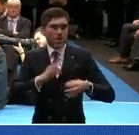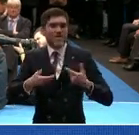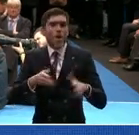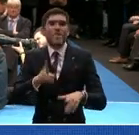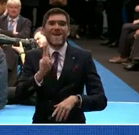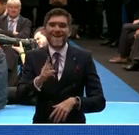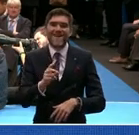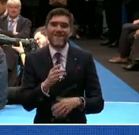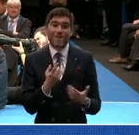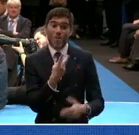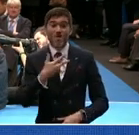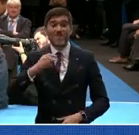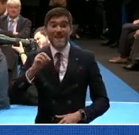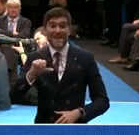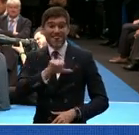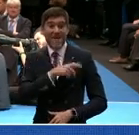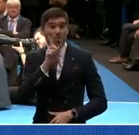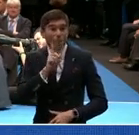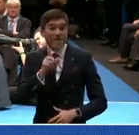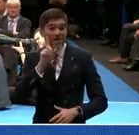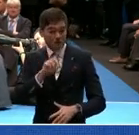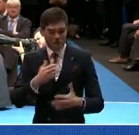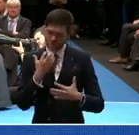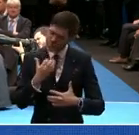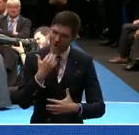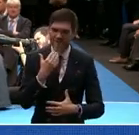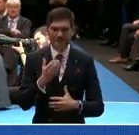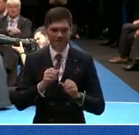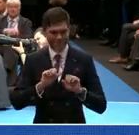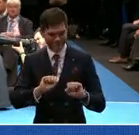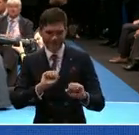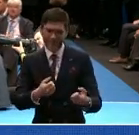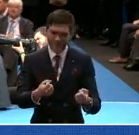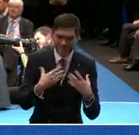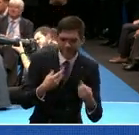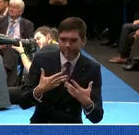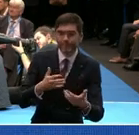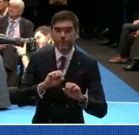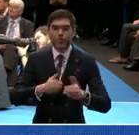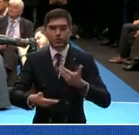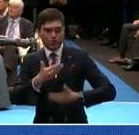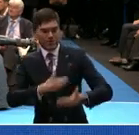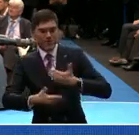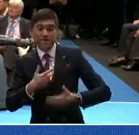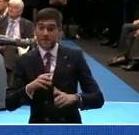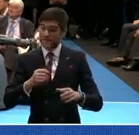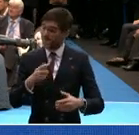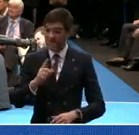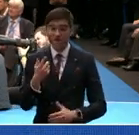180,000 women and girls were brave enough to share some of their stories with me, some for the first